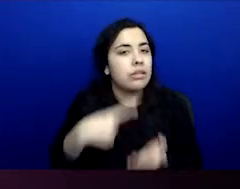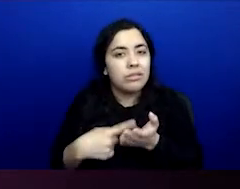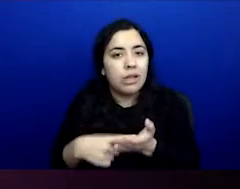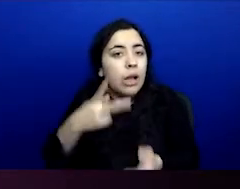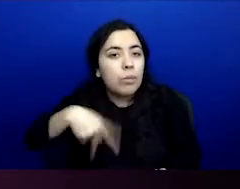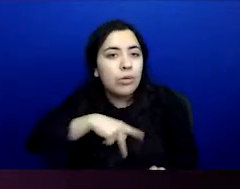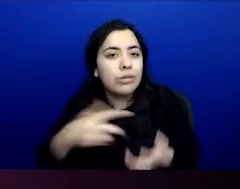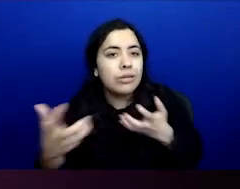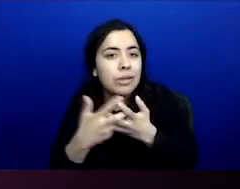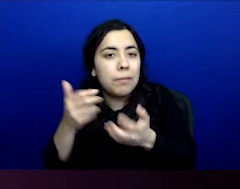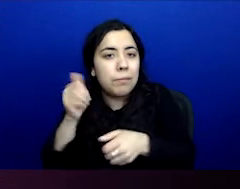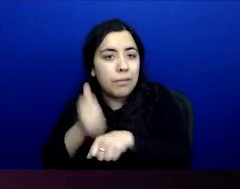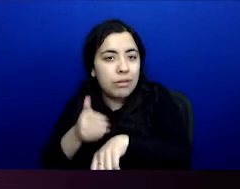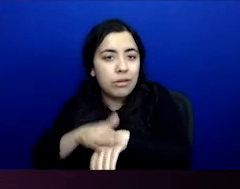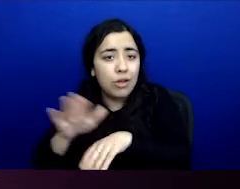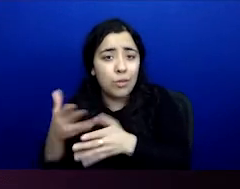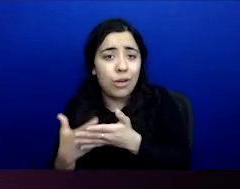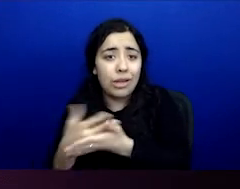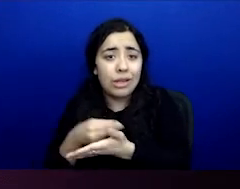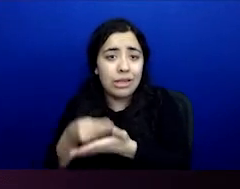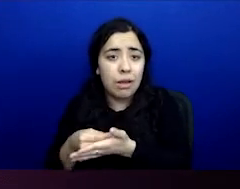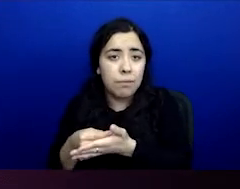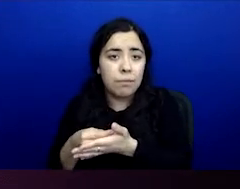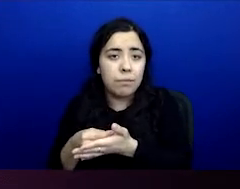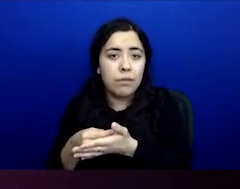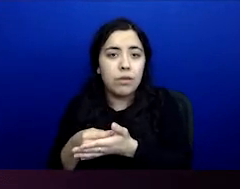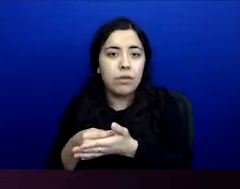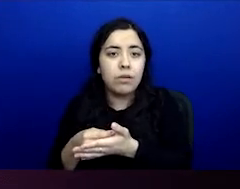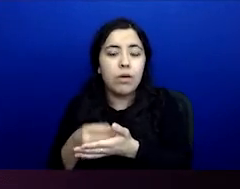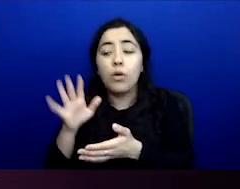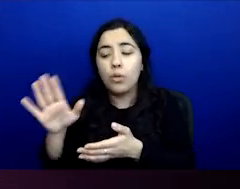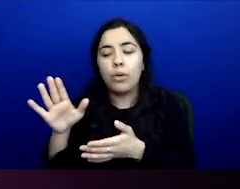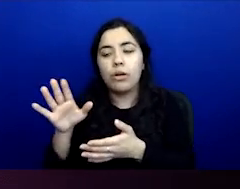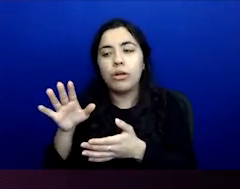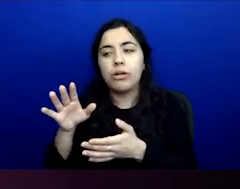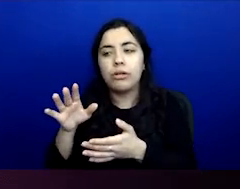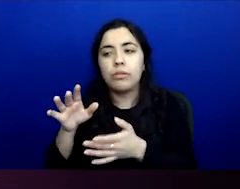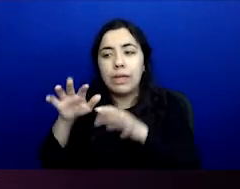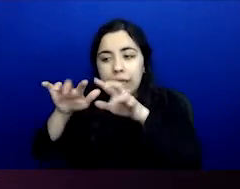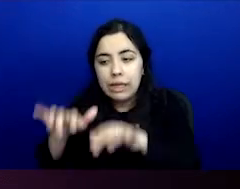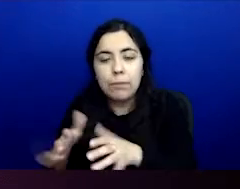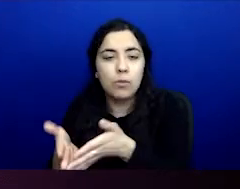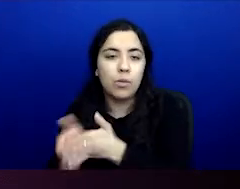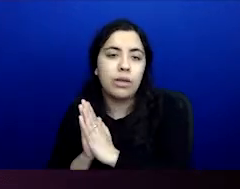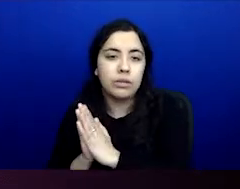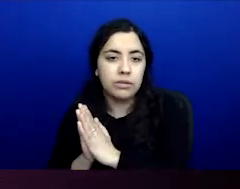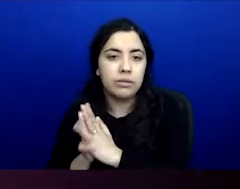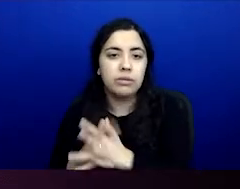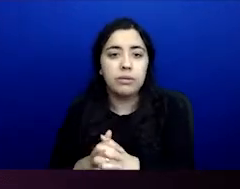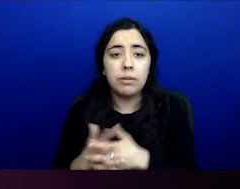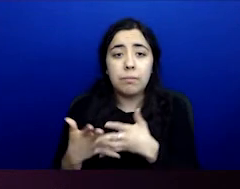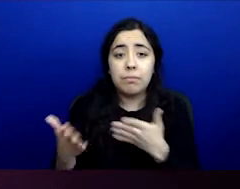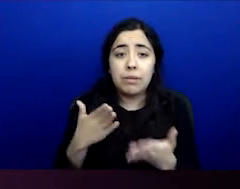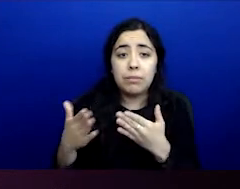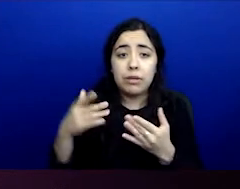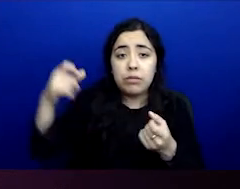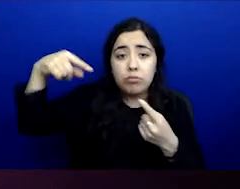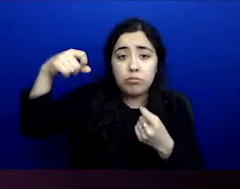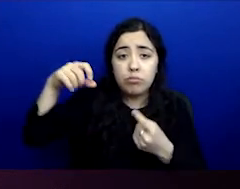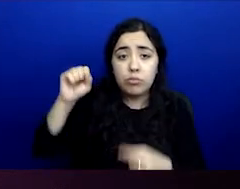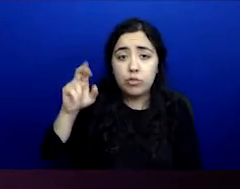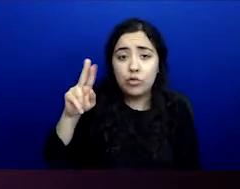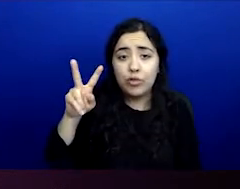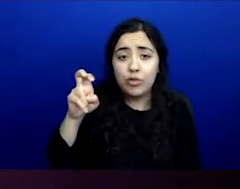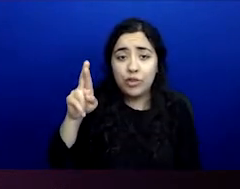things based on the incoming request. So maybe you want to do some server rendering. And in this instance, you know,